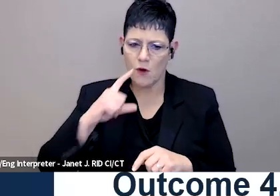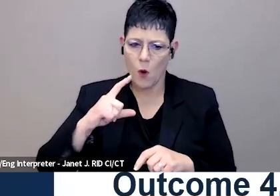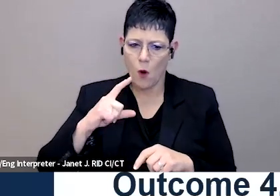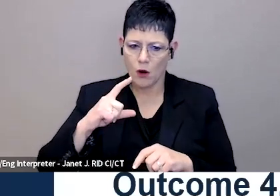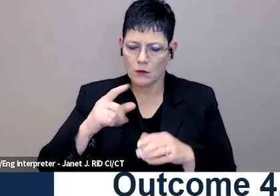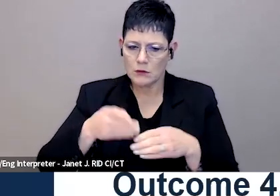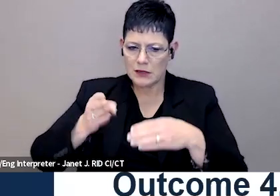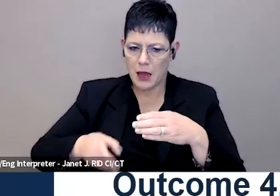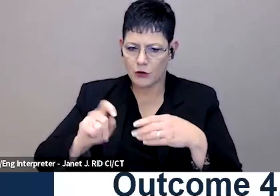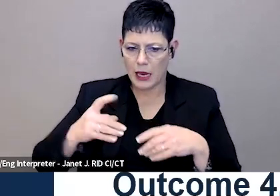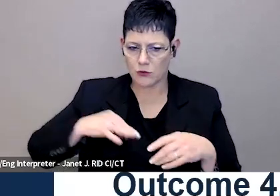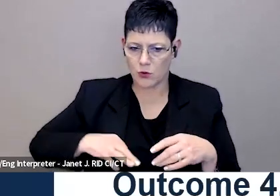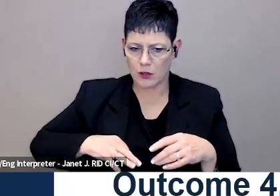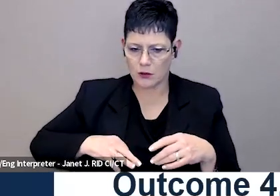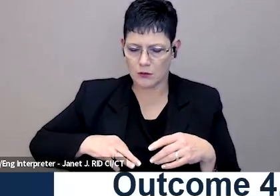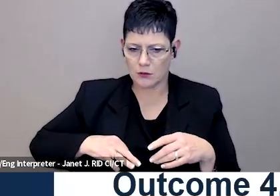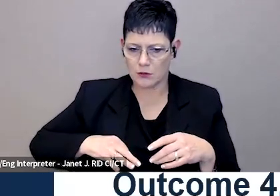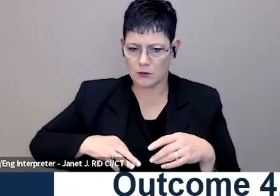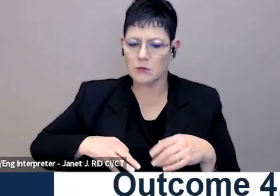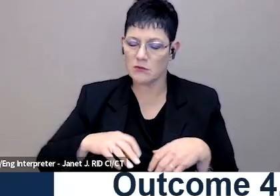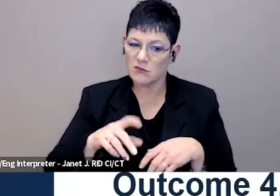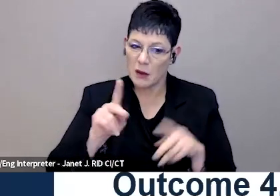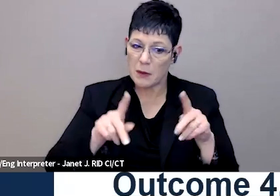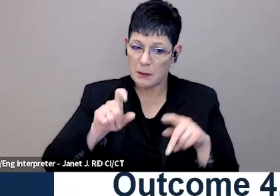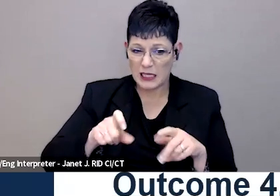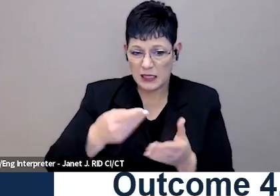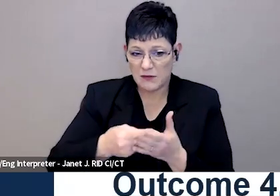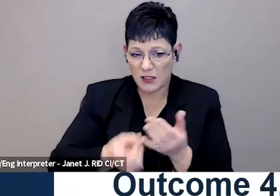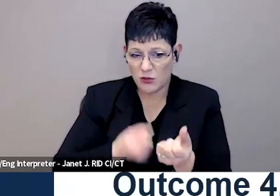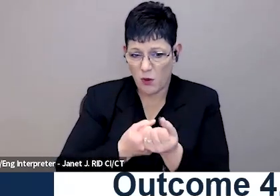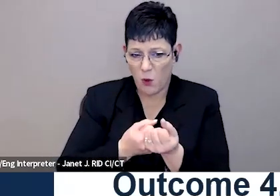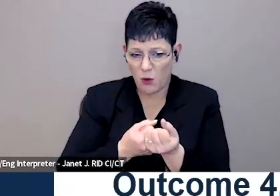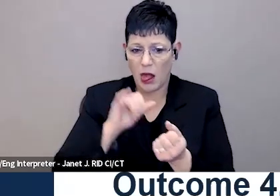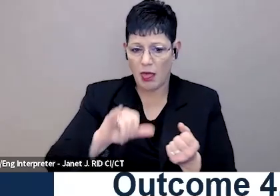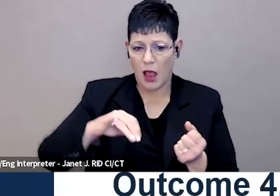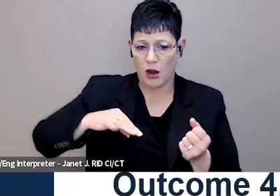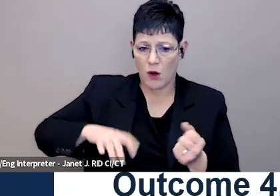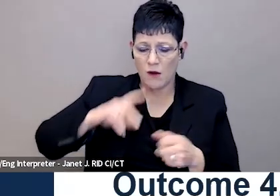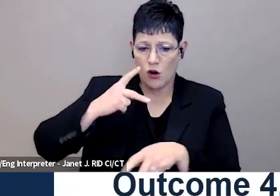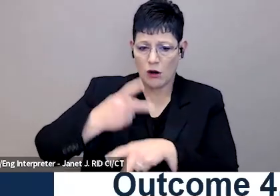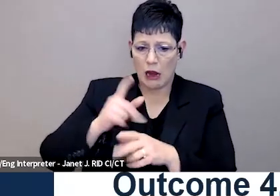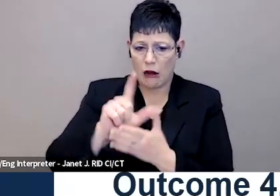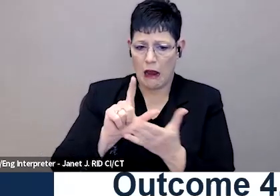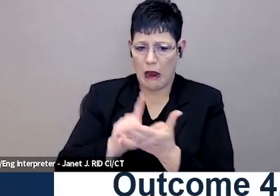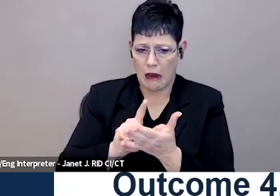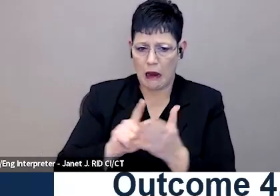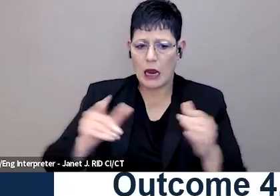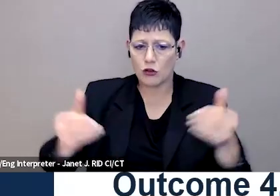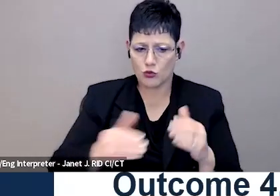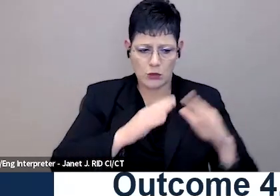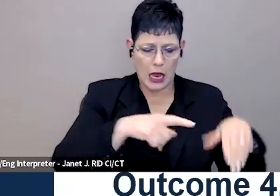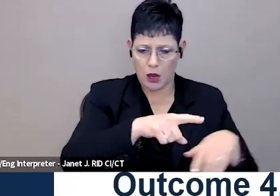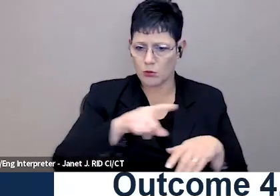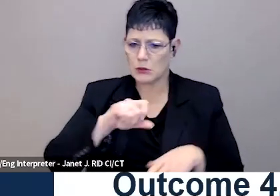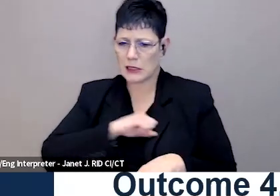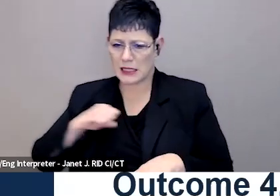cuts. Caregivers need financial relief. The Credit for Caring Act has been introduced in the House and Senate,